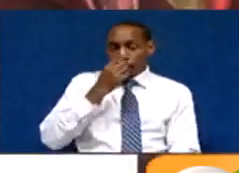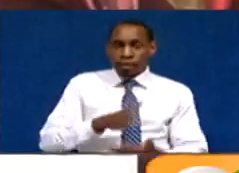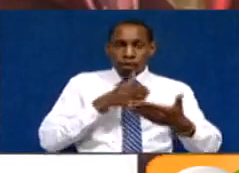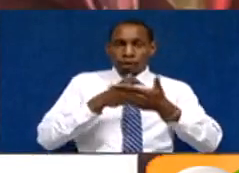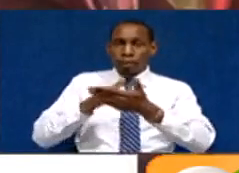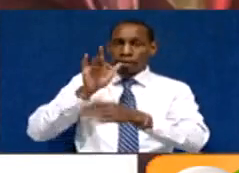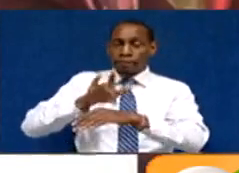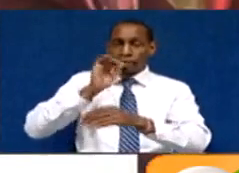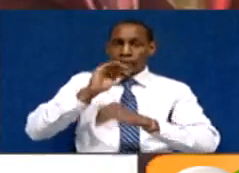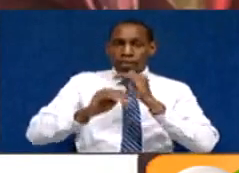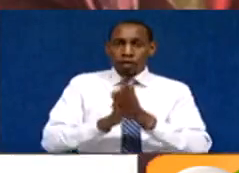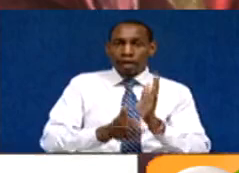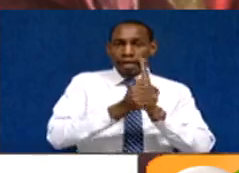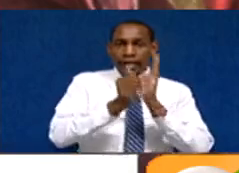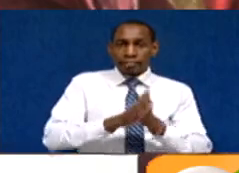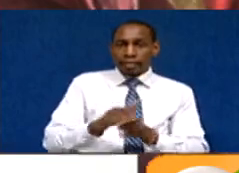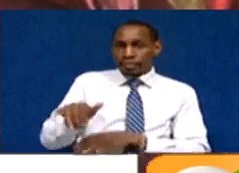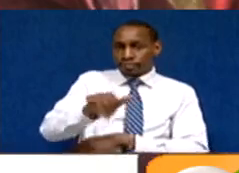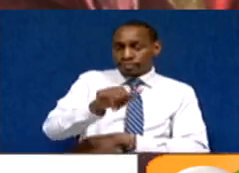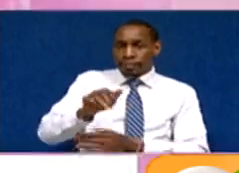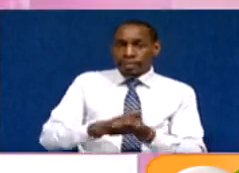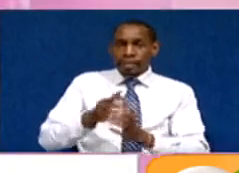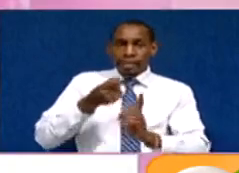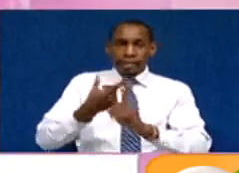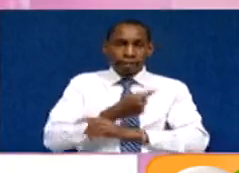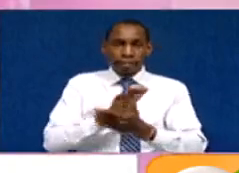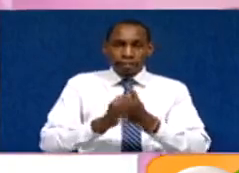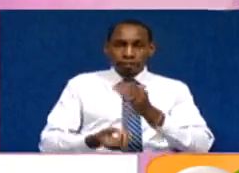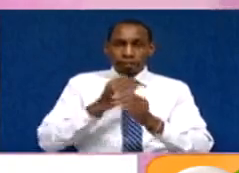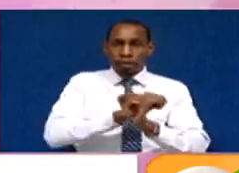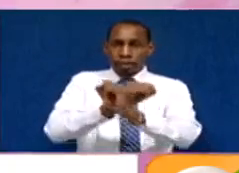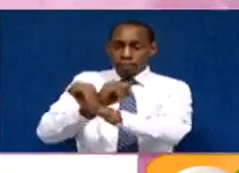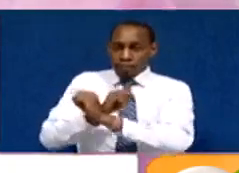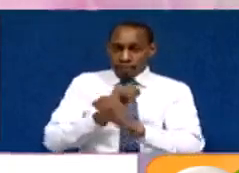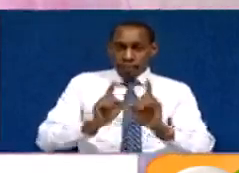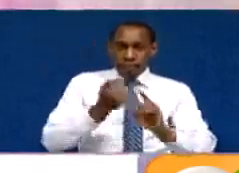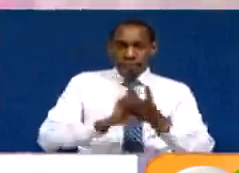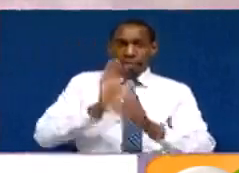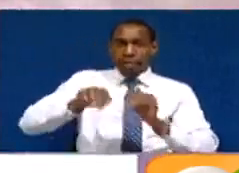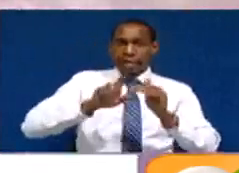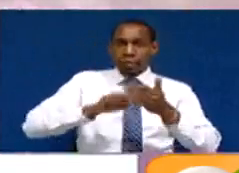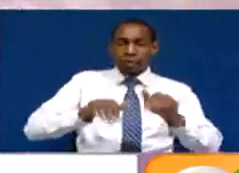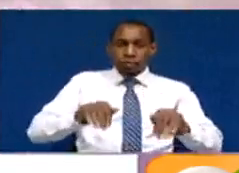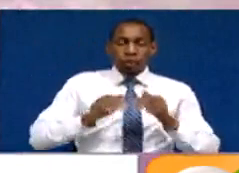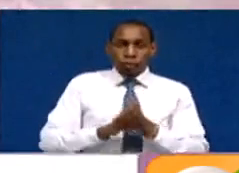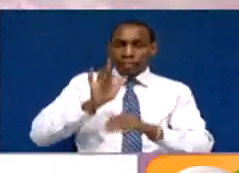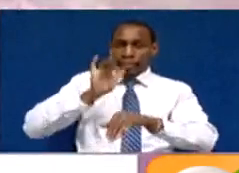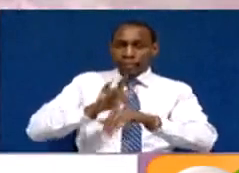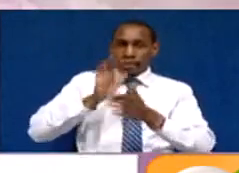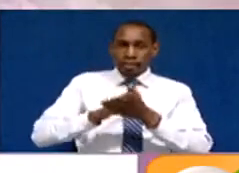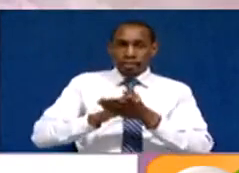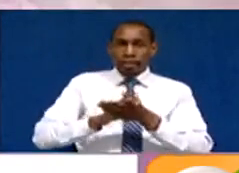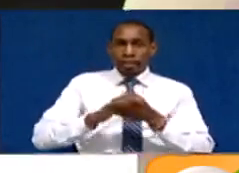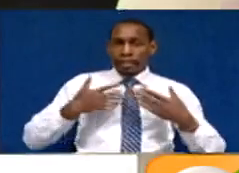blocking infections entirely. Experts likening the mucosal vaccines to putting a guard at the front door, as opposed to waiting until the invader is